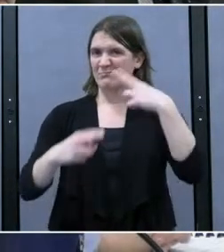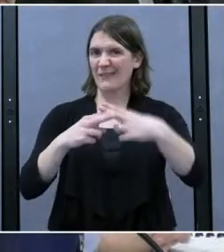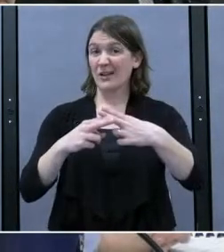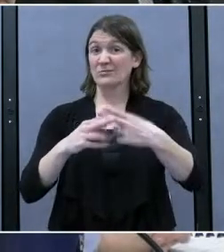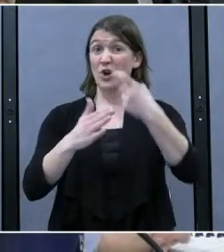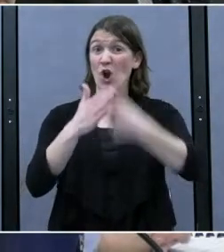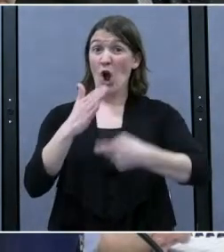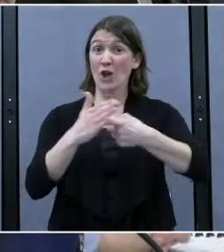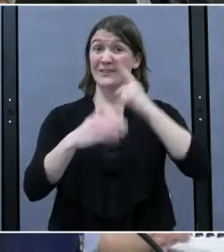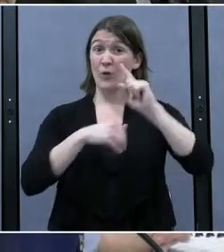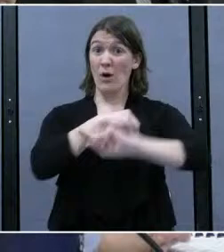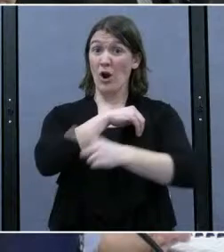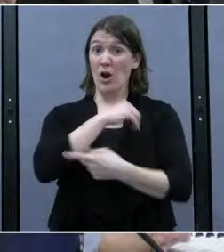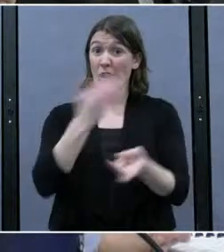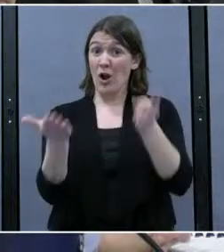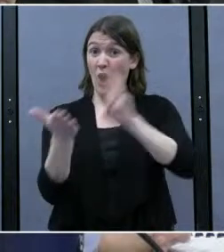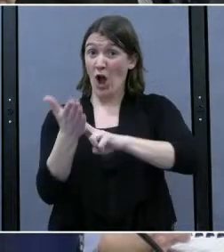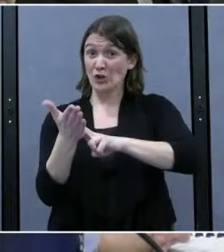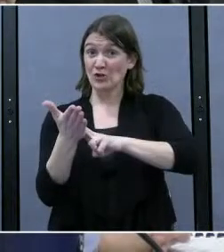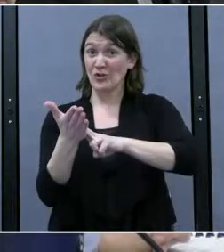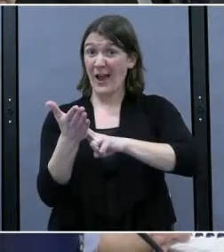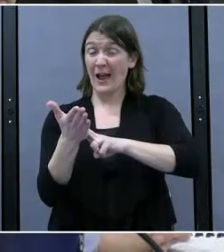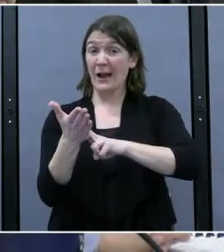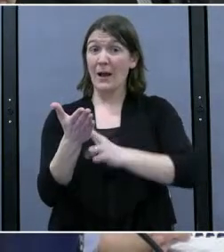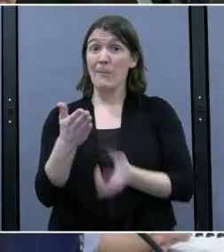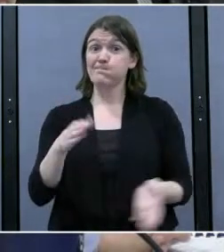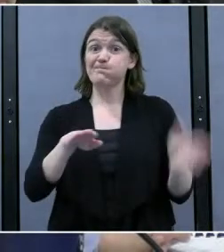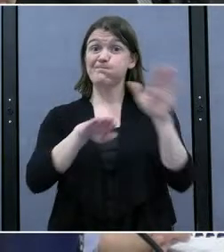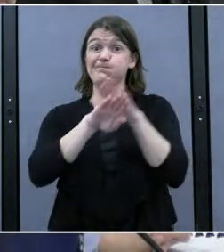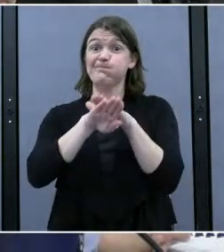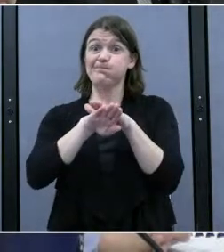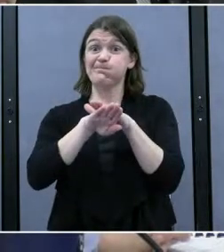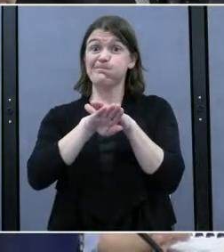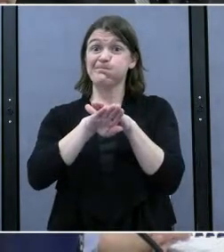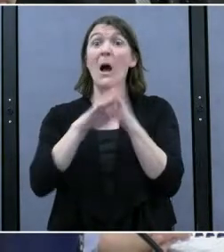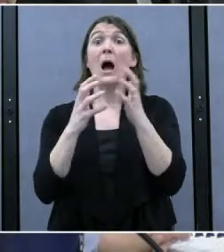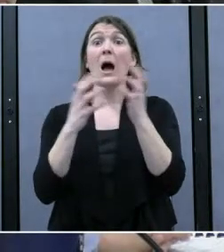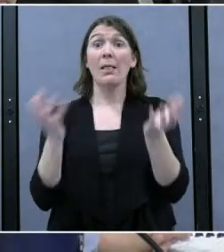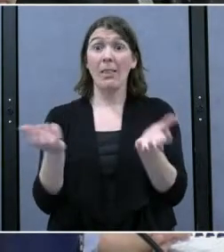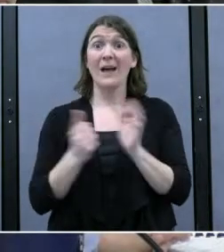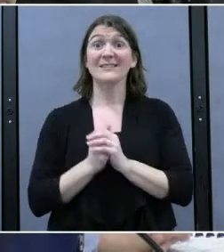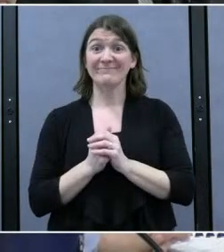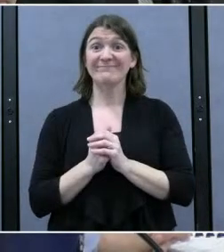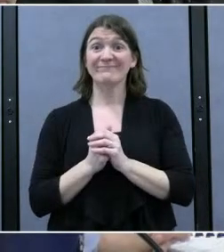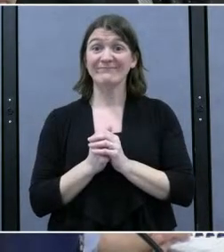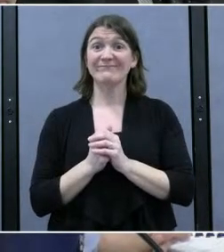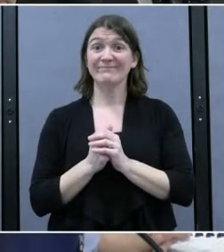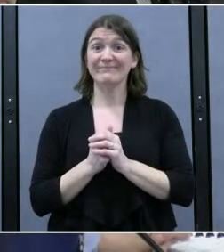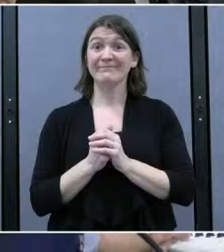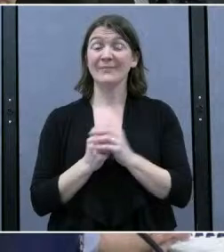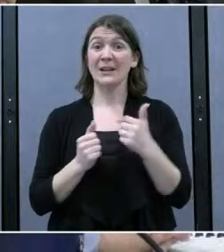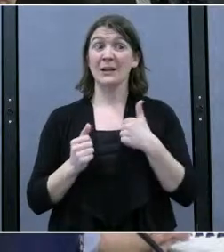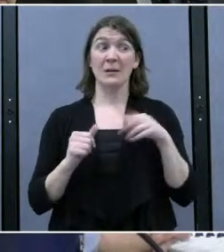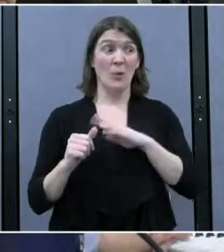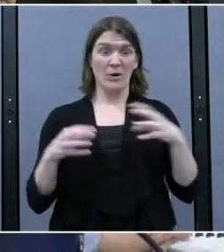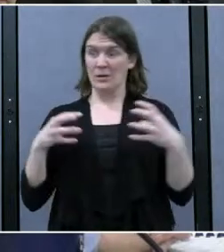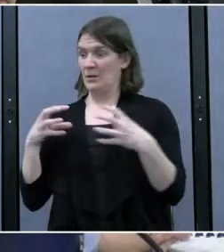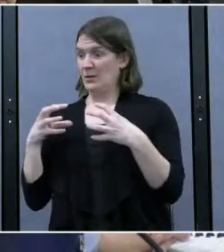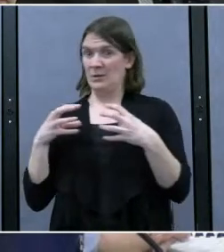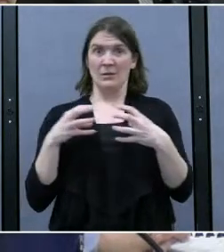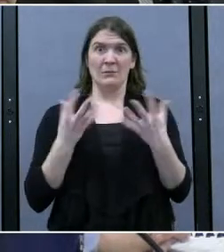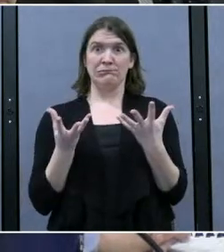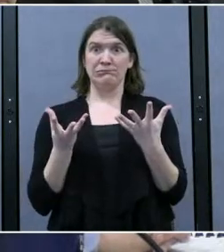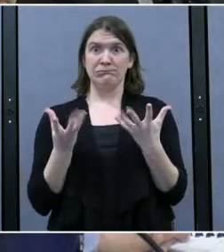cost of the solid waste contract increased by quite a bit, and we wrestled with what to do